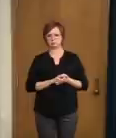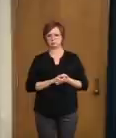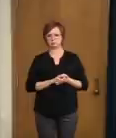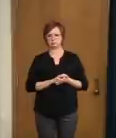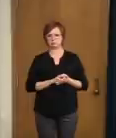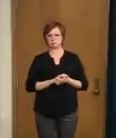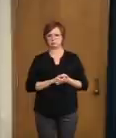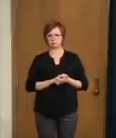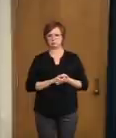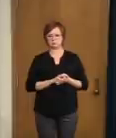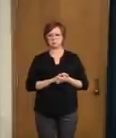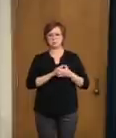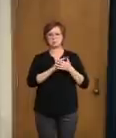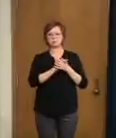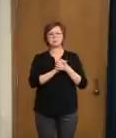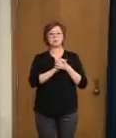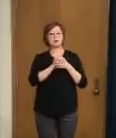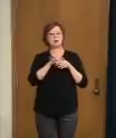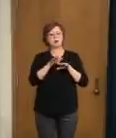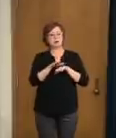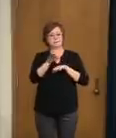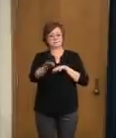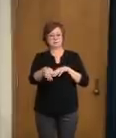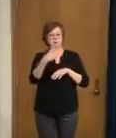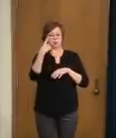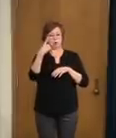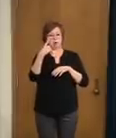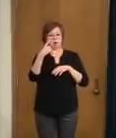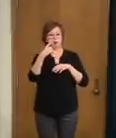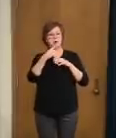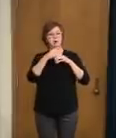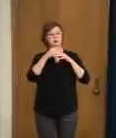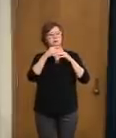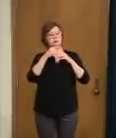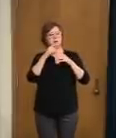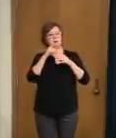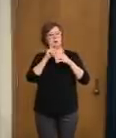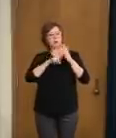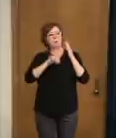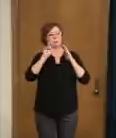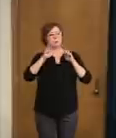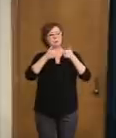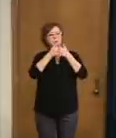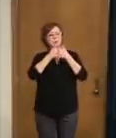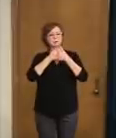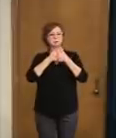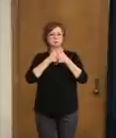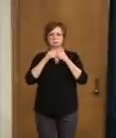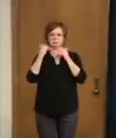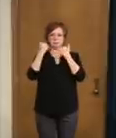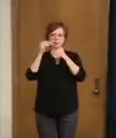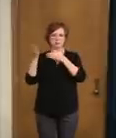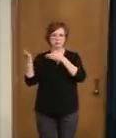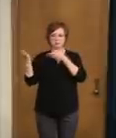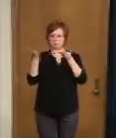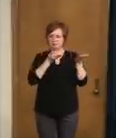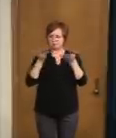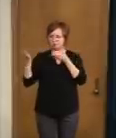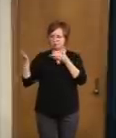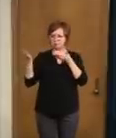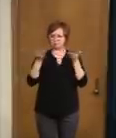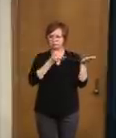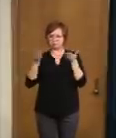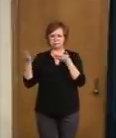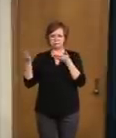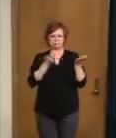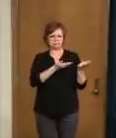The supply limitations that are being experienced for the COVID-19 vaccine require us to take a very diligent approach to